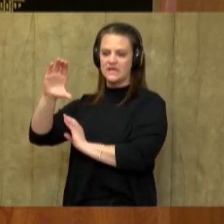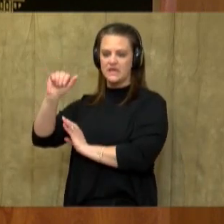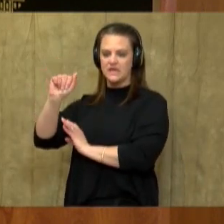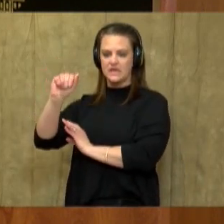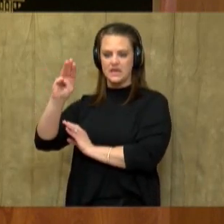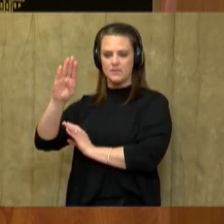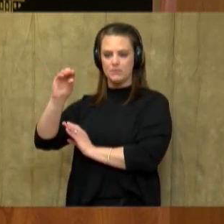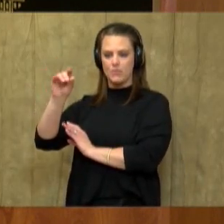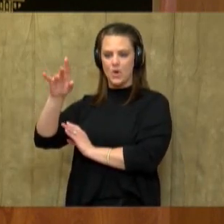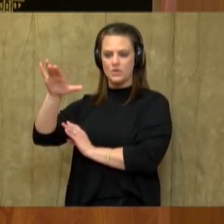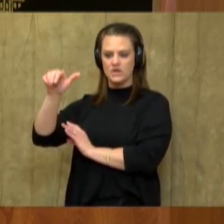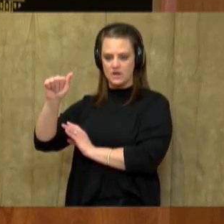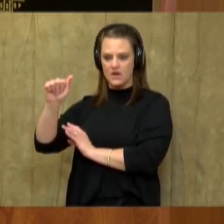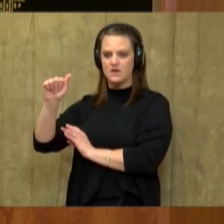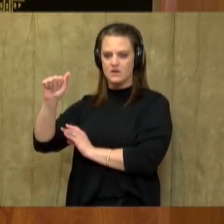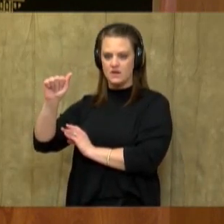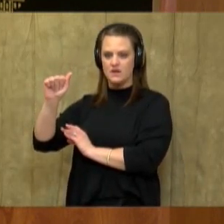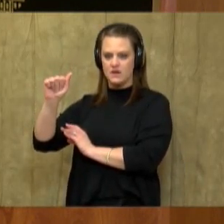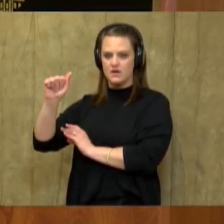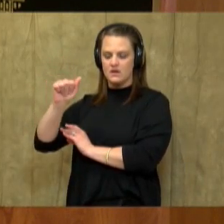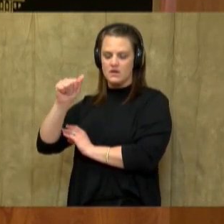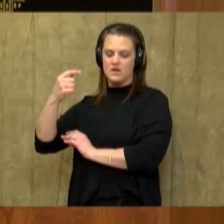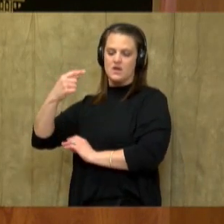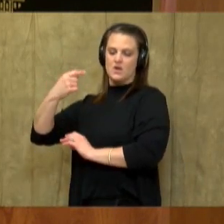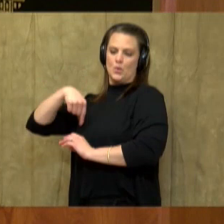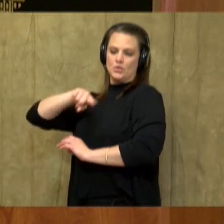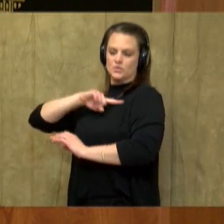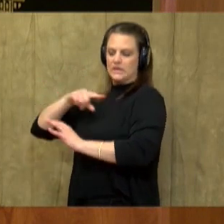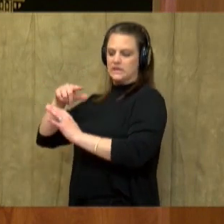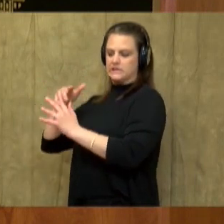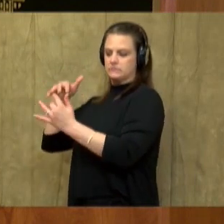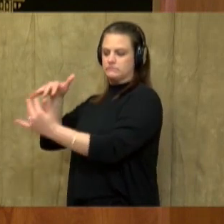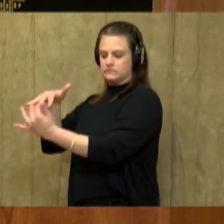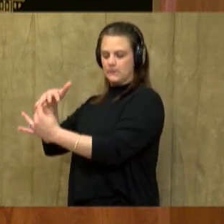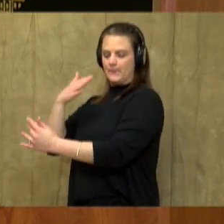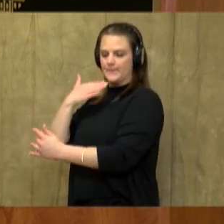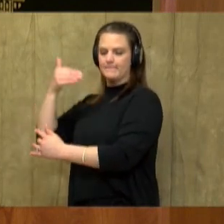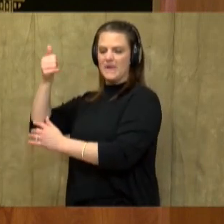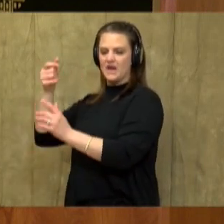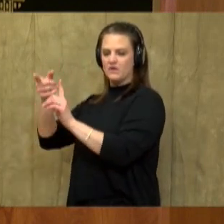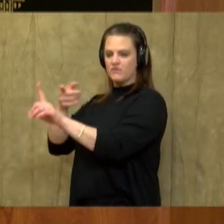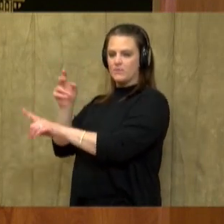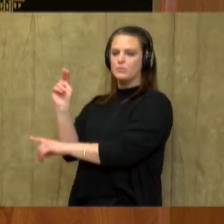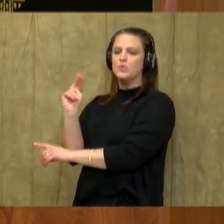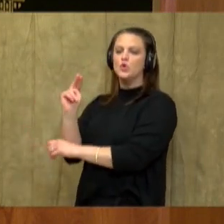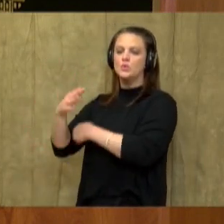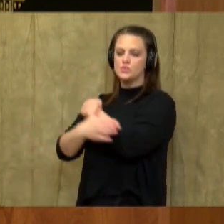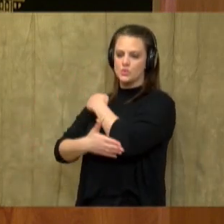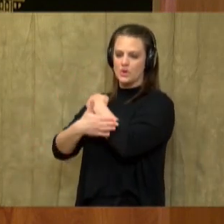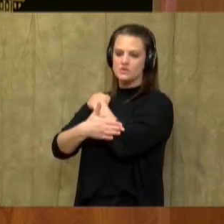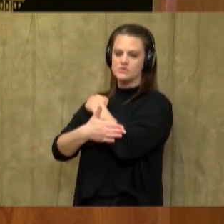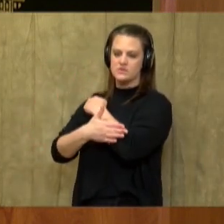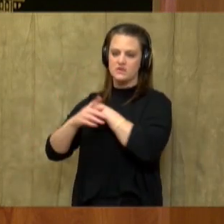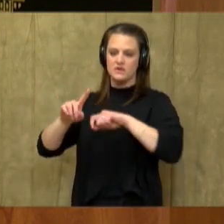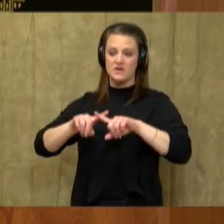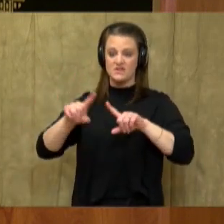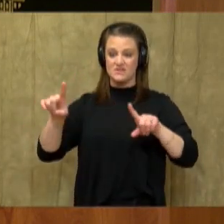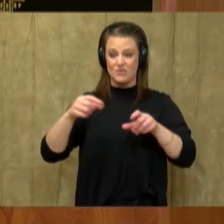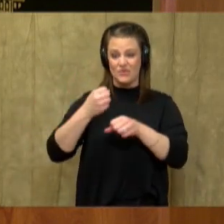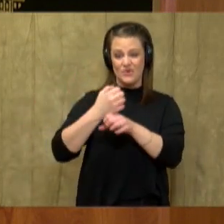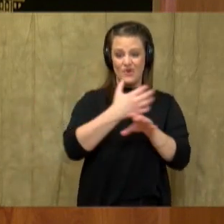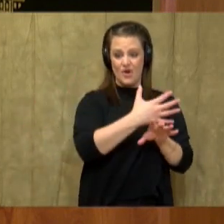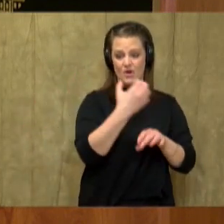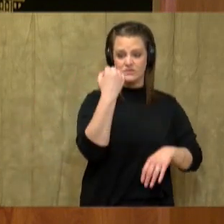to be able to fight the Viet Cong better from a neutral country. which caused a lot of protest as well. But still,